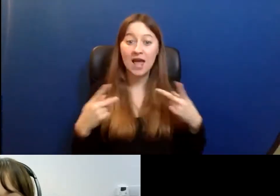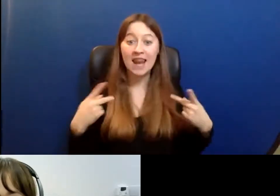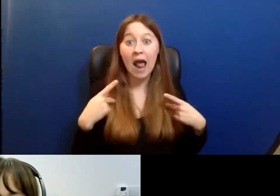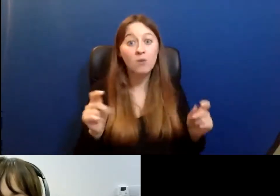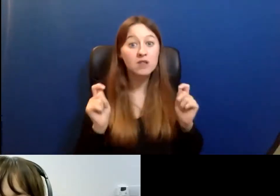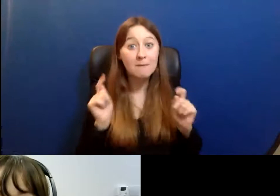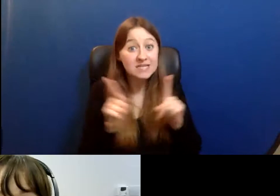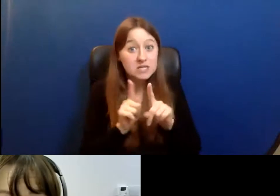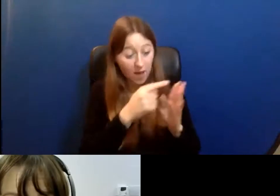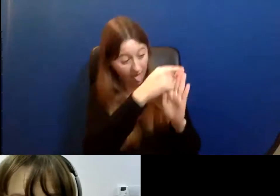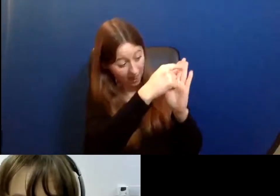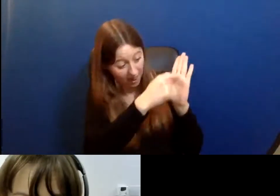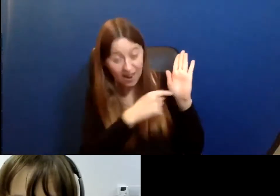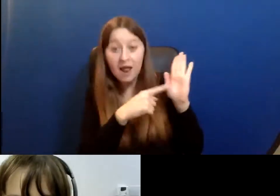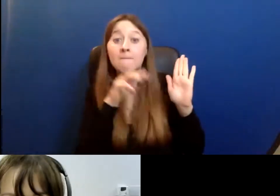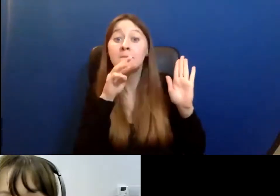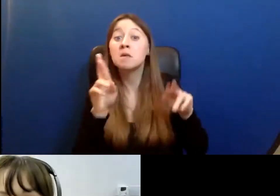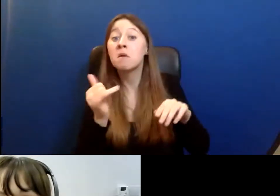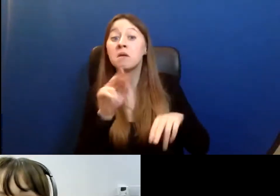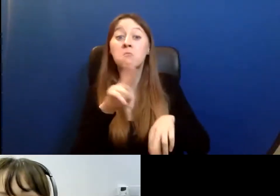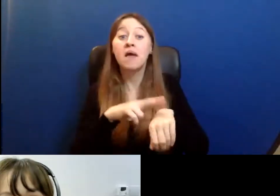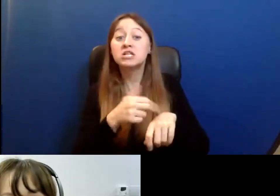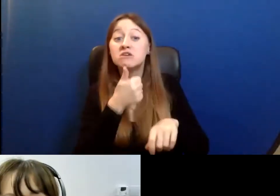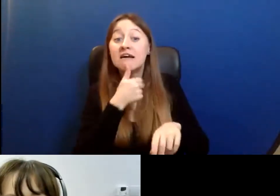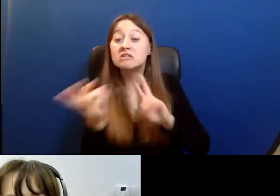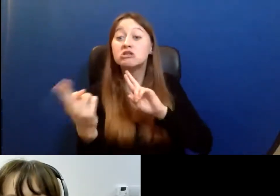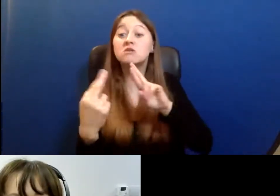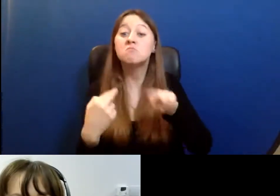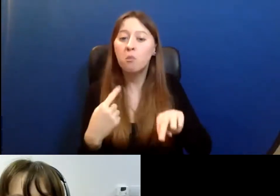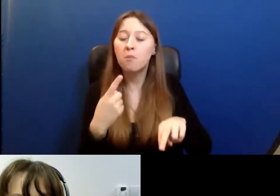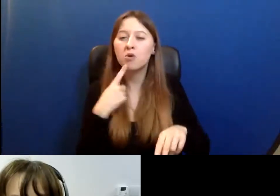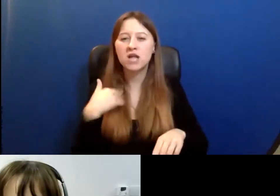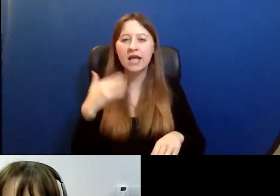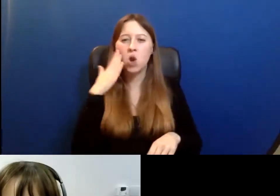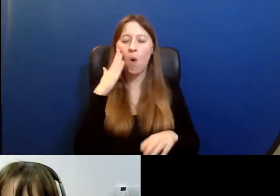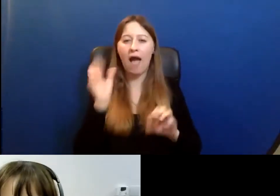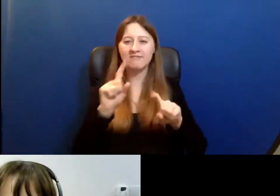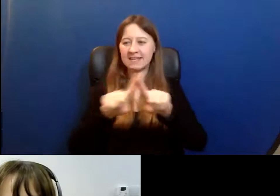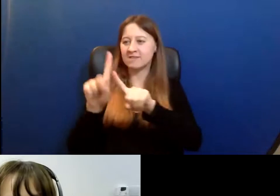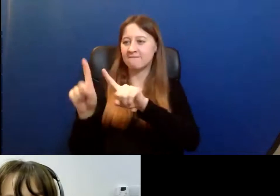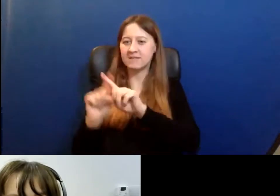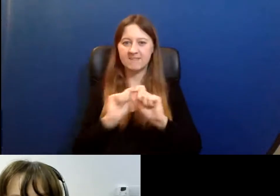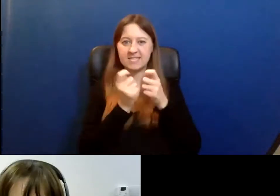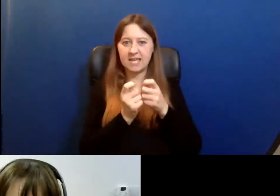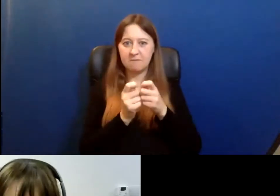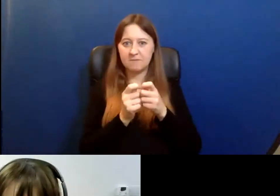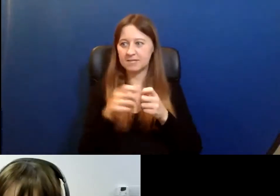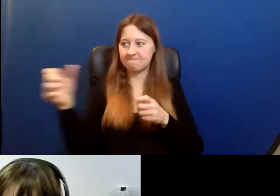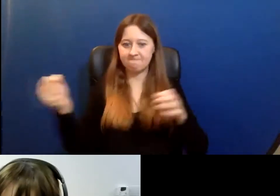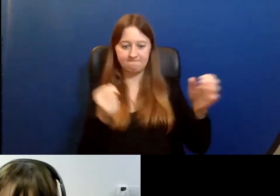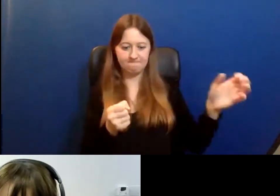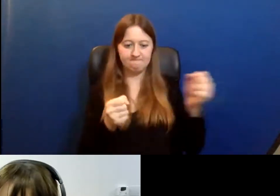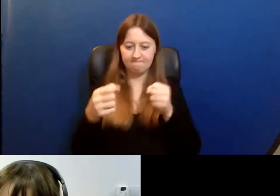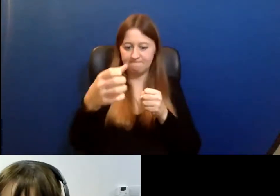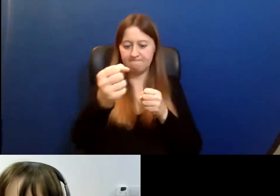it has been a multidisciplinary approach, in that you would usually have maybe a speech and language therapist work alongside someone